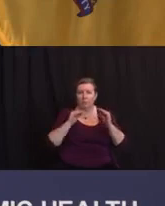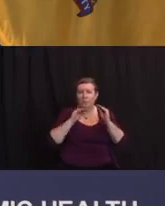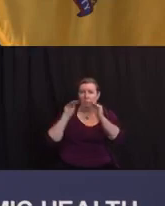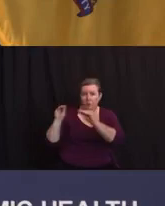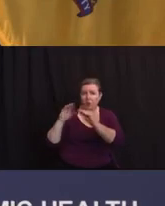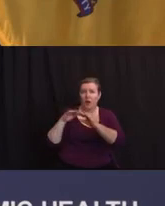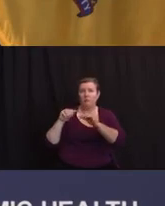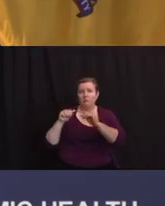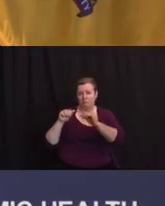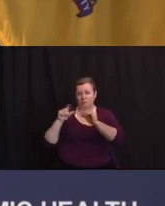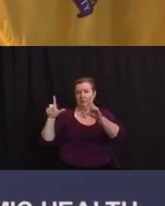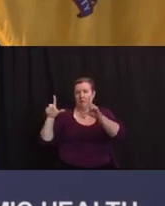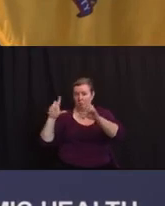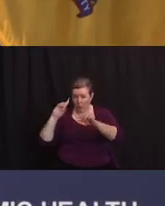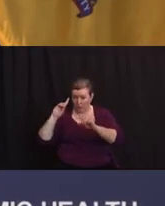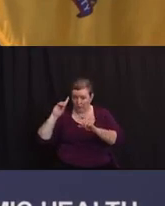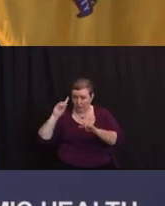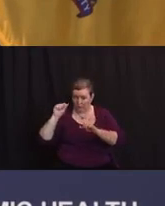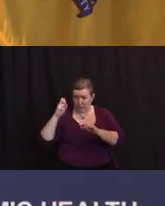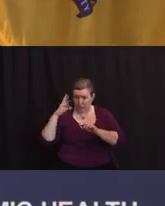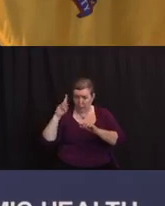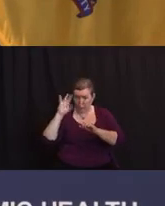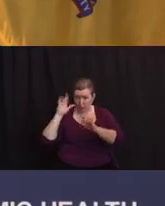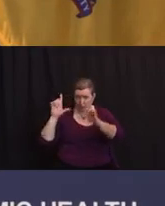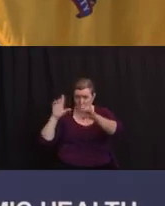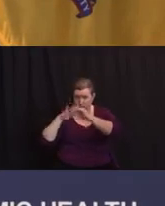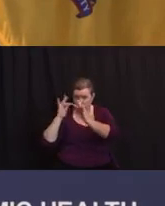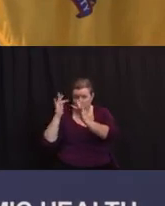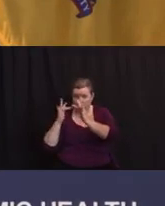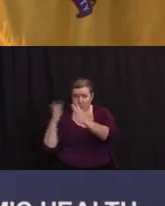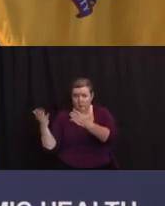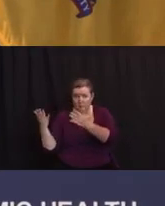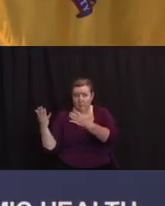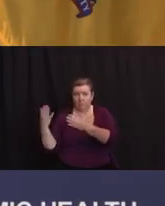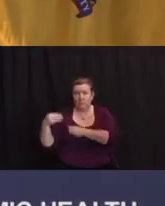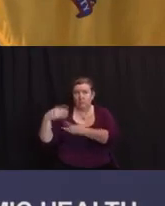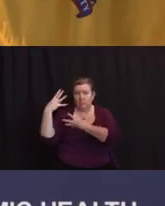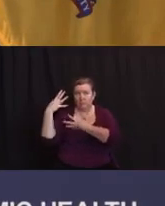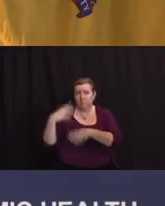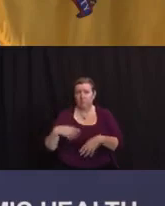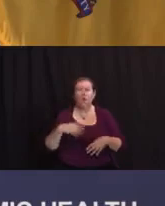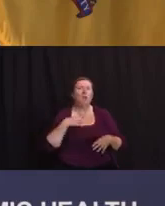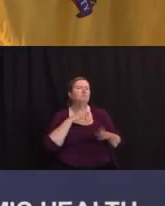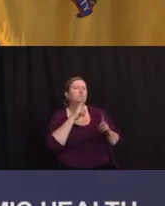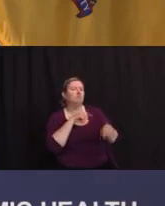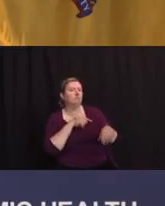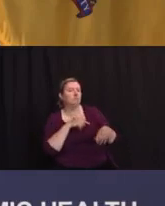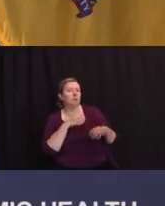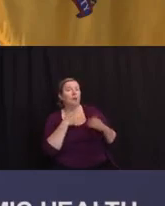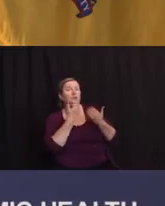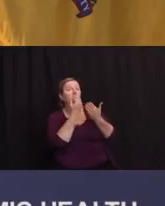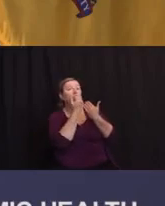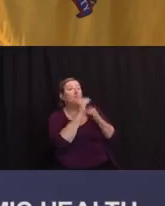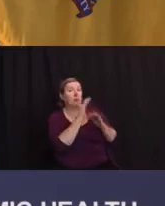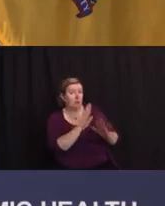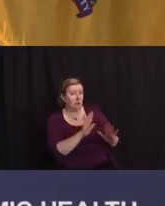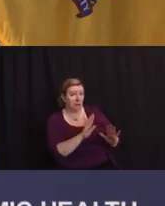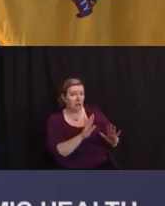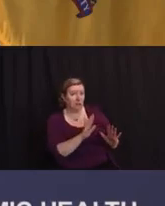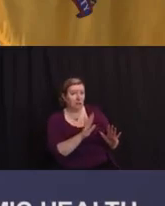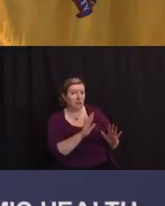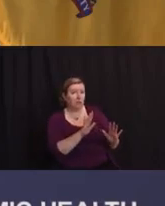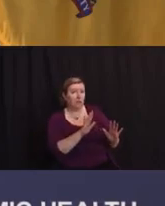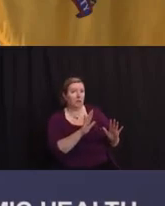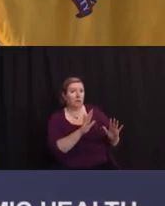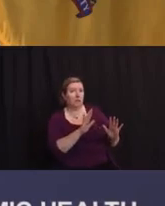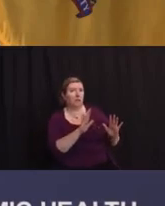to be comfortable with where we are, but we watch this, Judy, I don't want to speak for you and Ed, but we watch this like a hawk. And